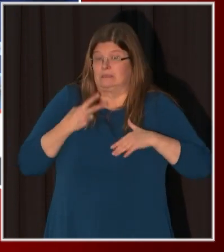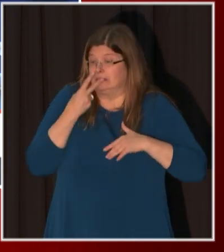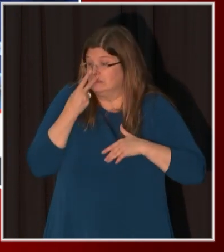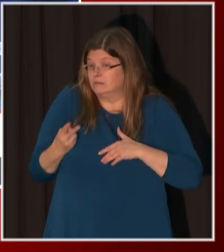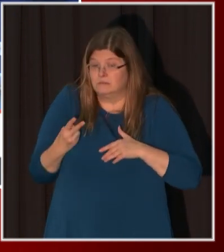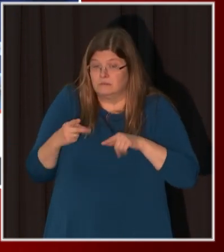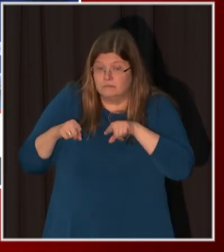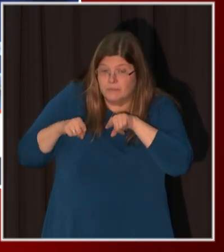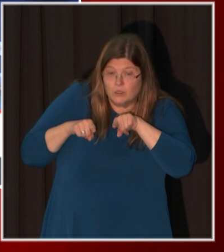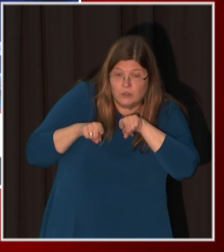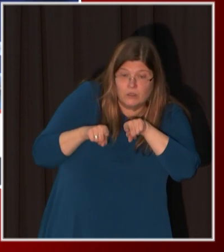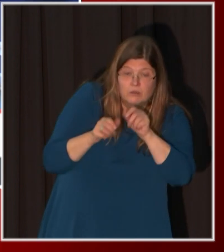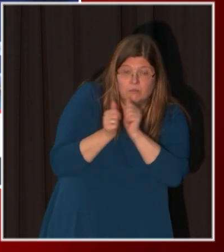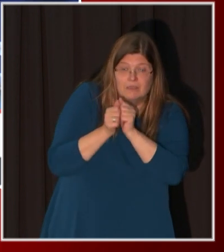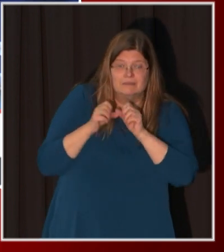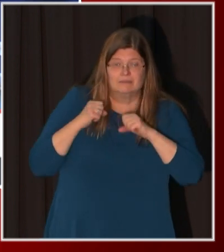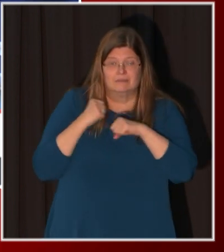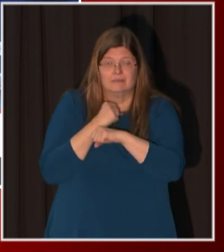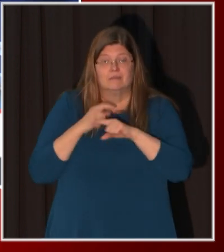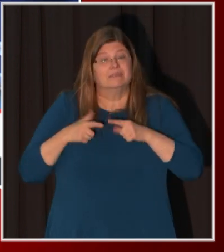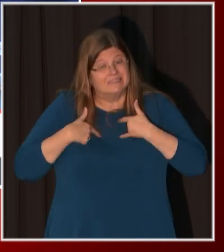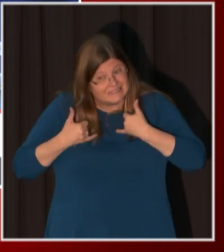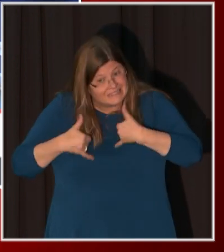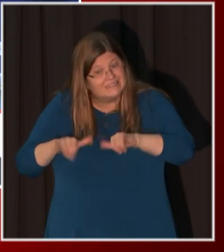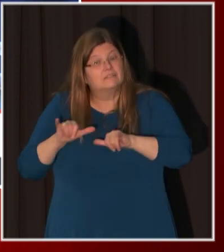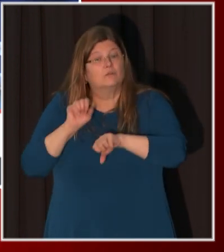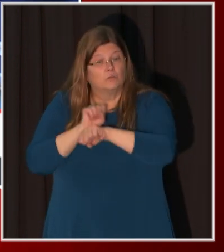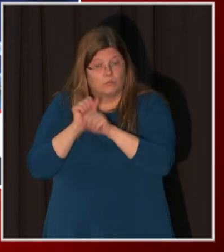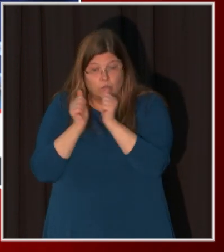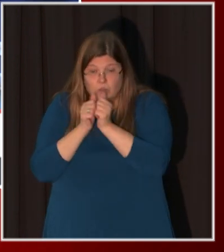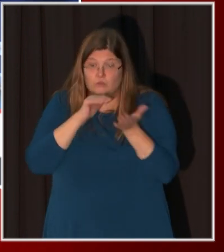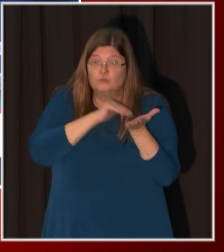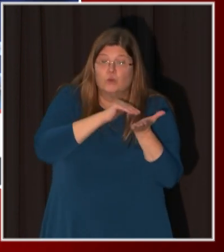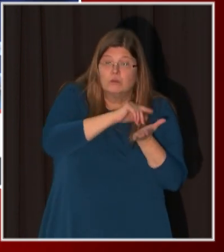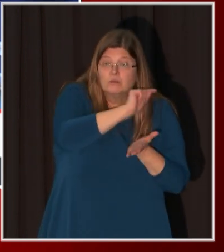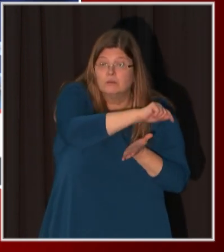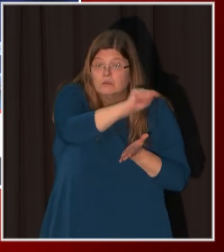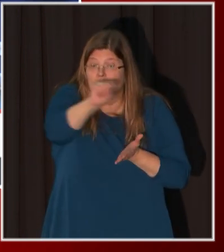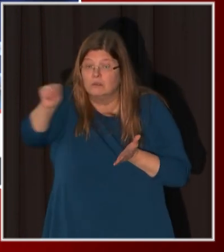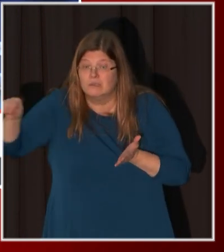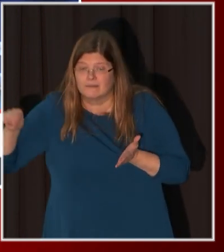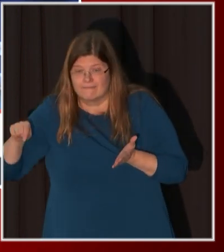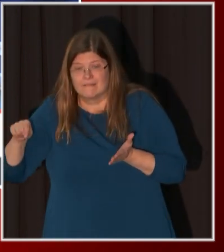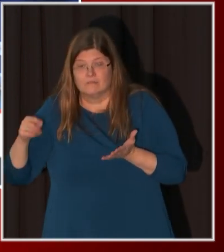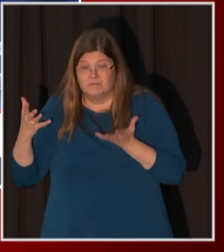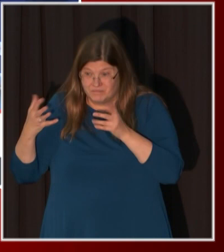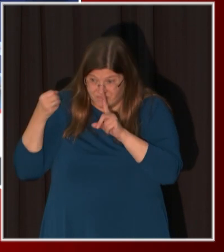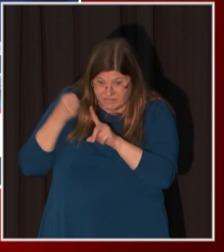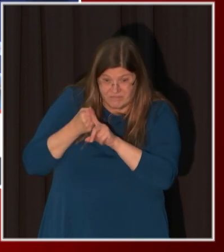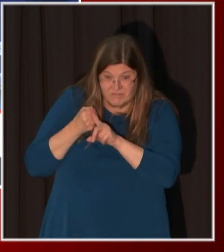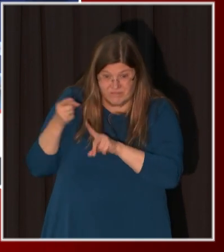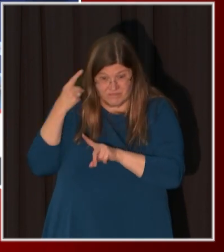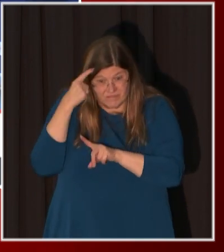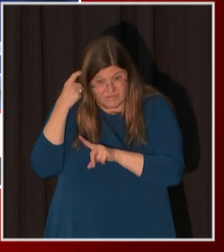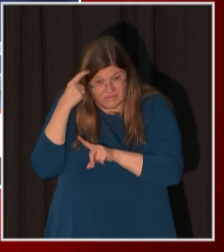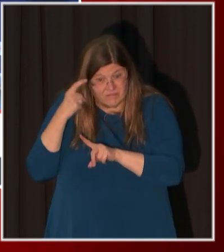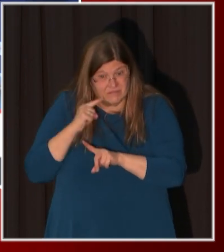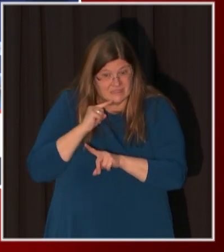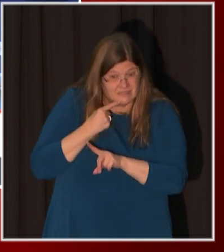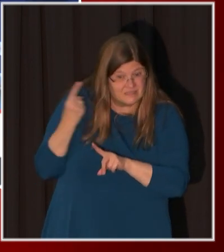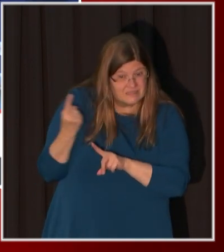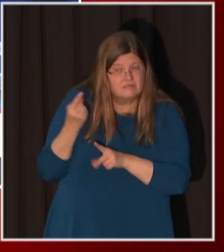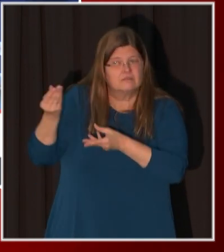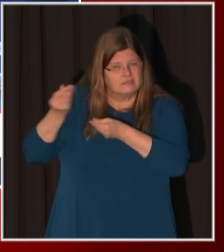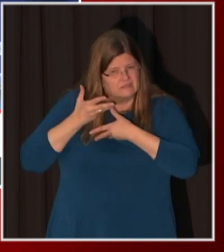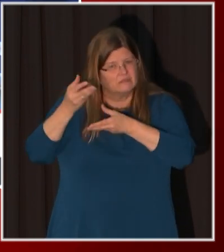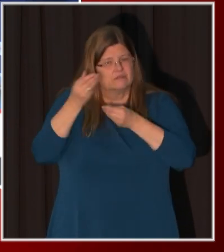with the clinical providers for them to be able to raise anything that is happening in the clinical environment for us to be